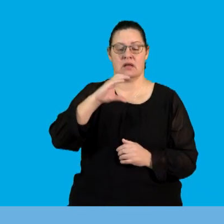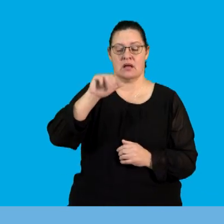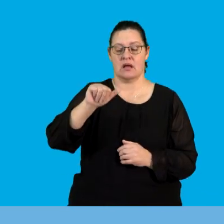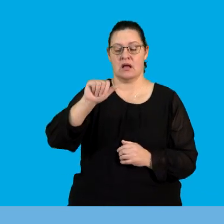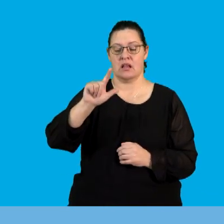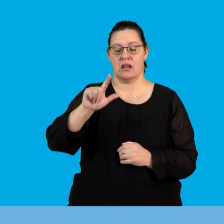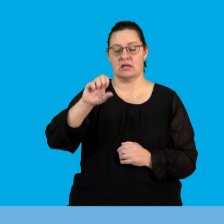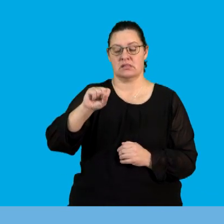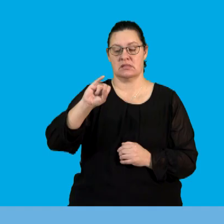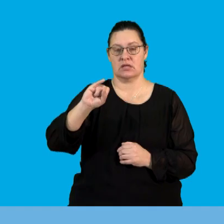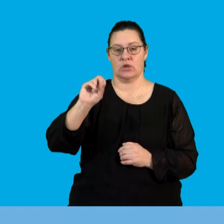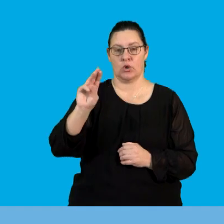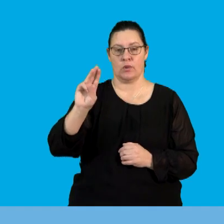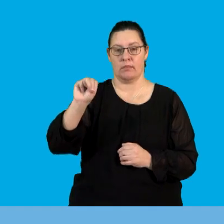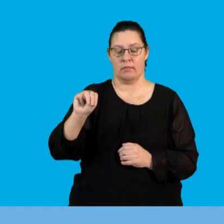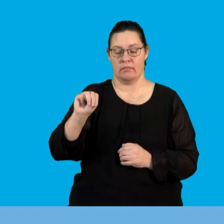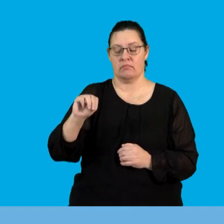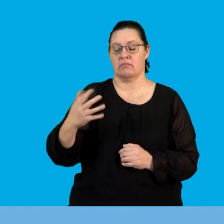plus calcium